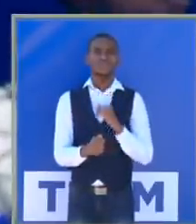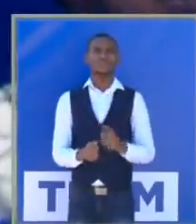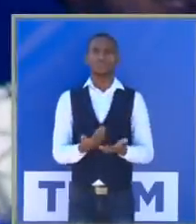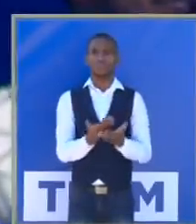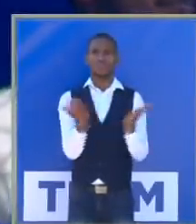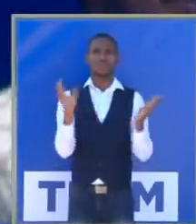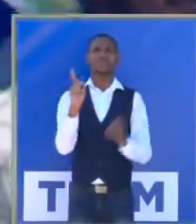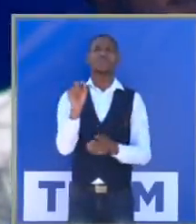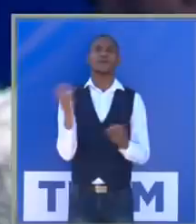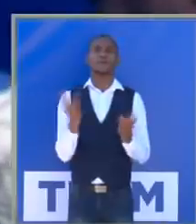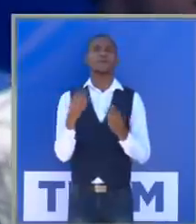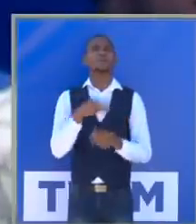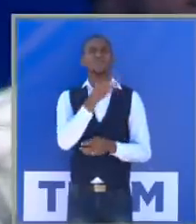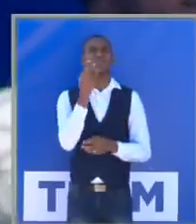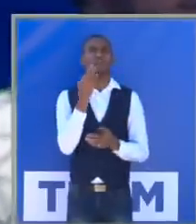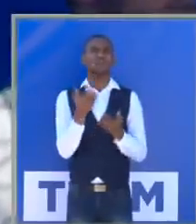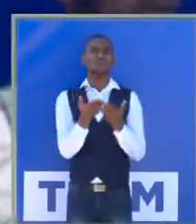Democrats, I want to say this to you.